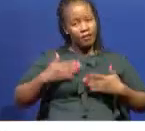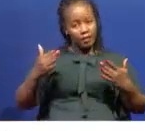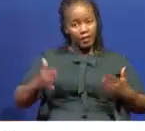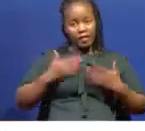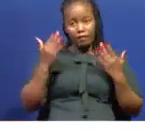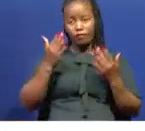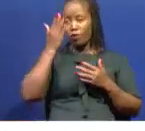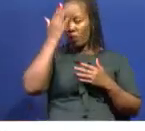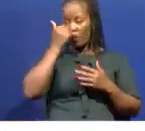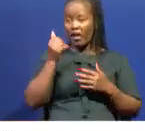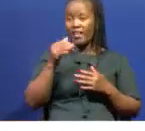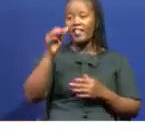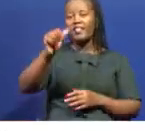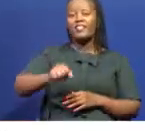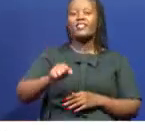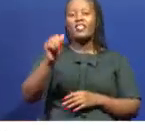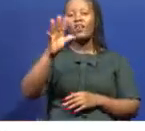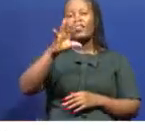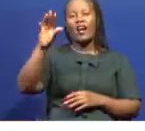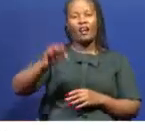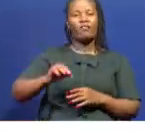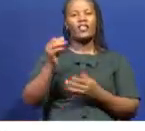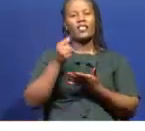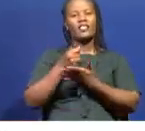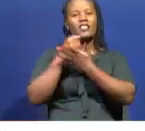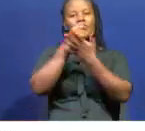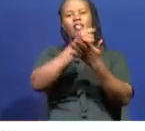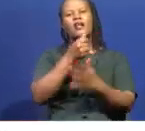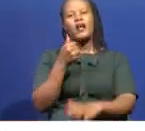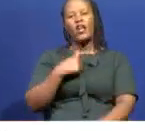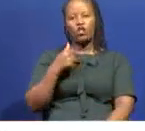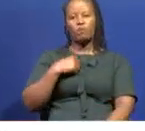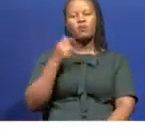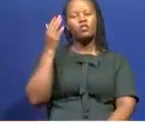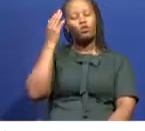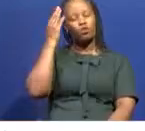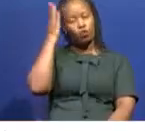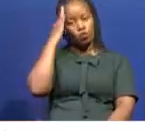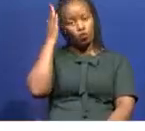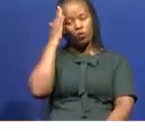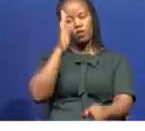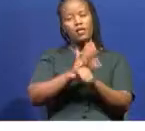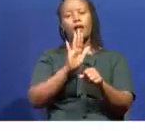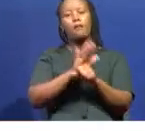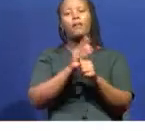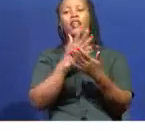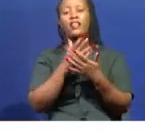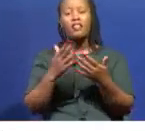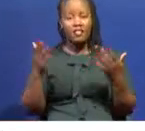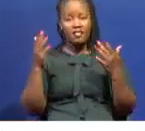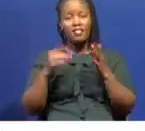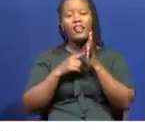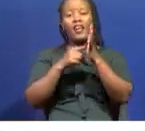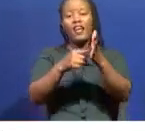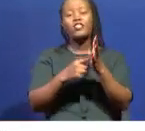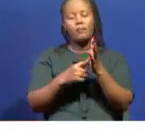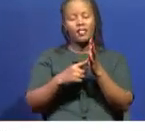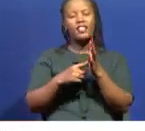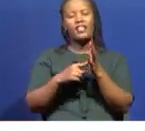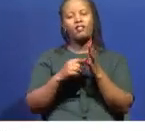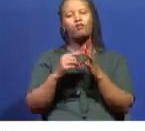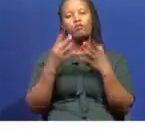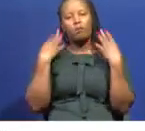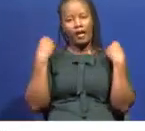Africa made me see the things in a different way, especially for taking golf as a